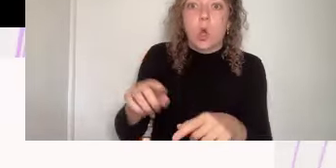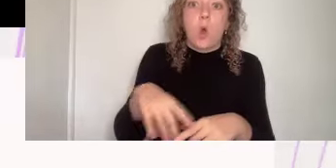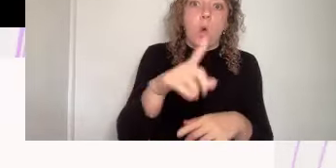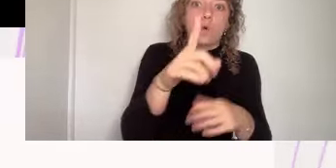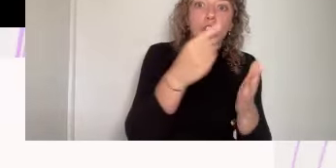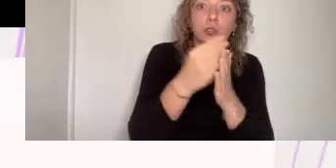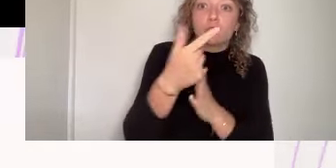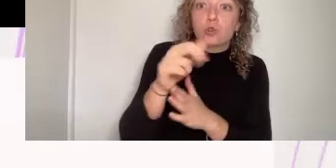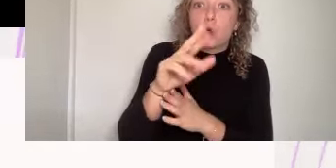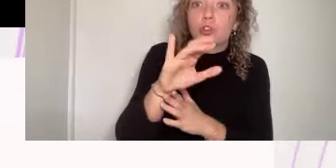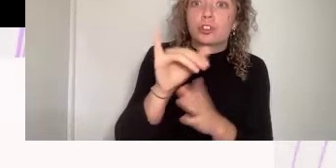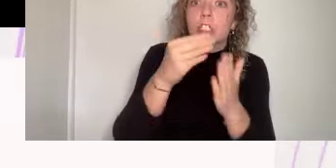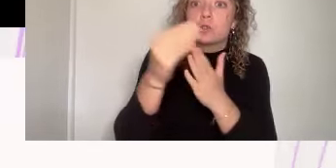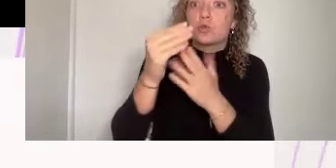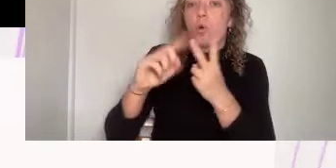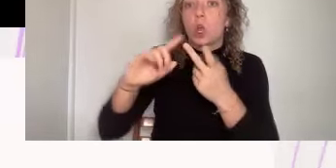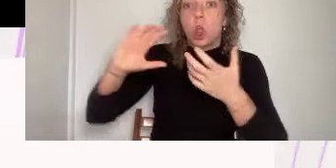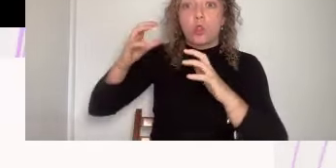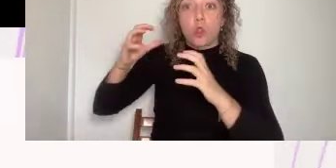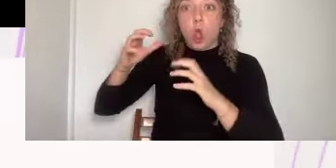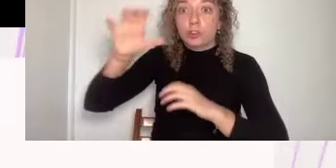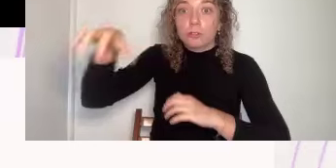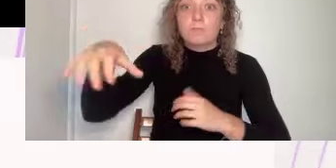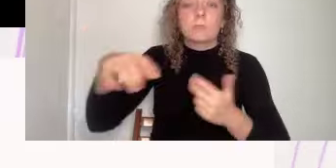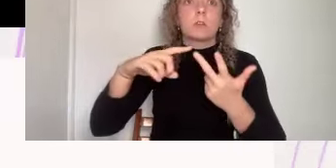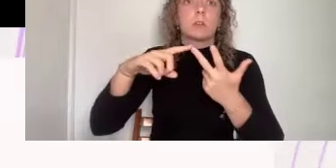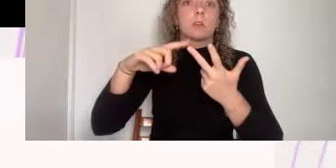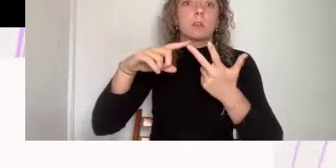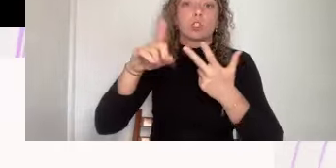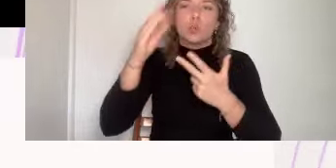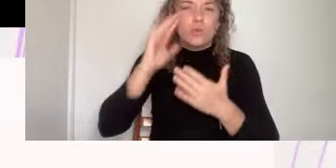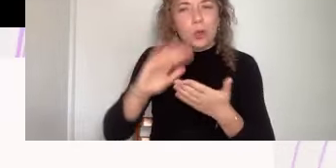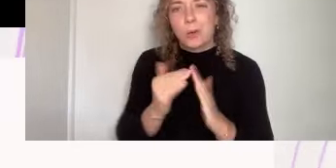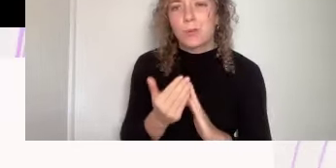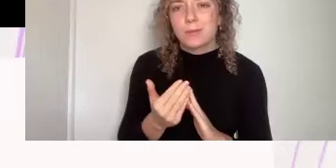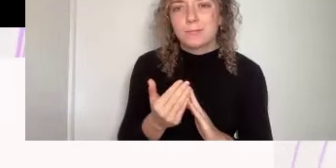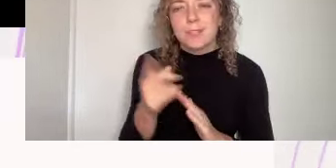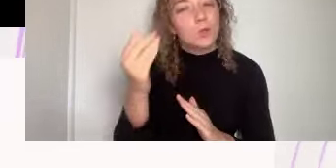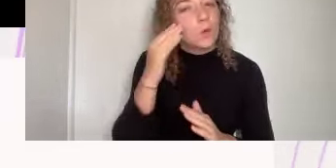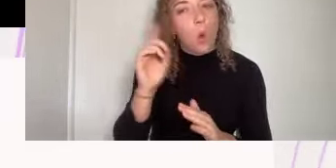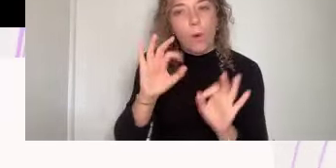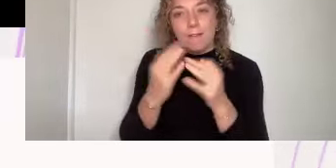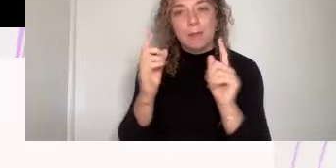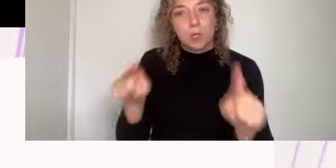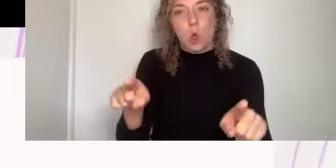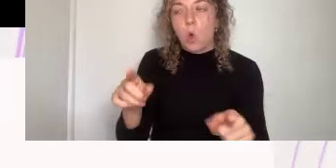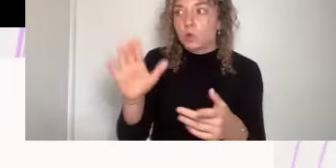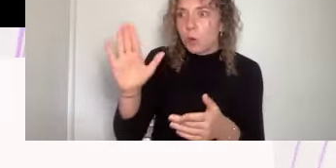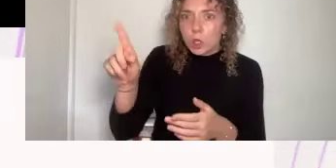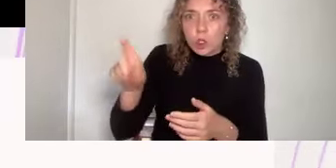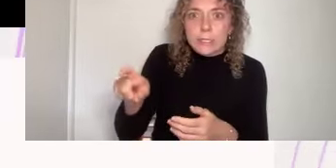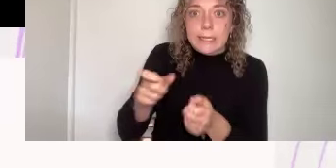it's libraries. You know your community best. You know where these families are going to get their needs